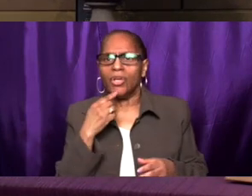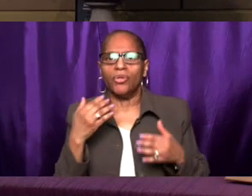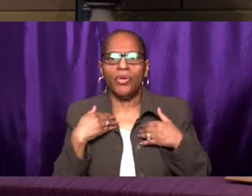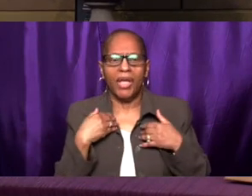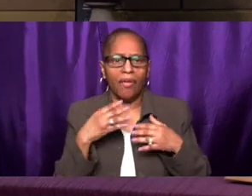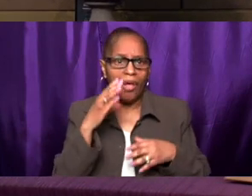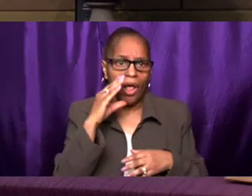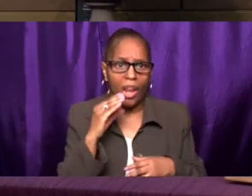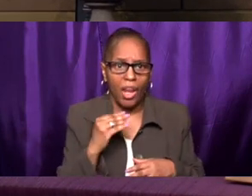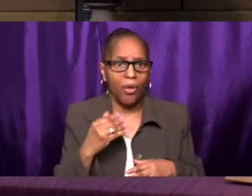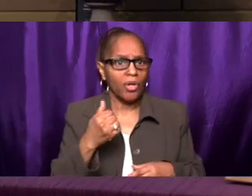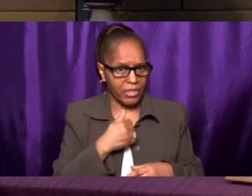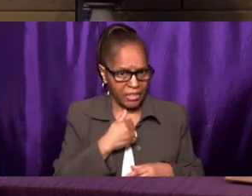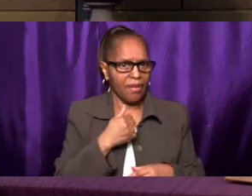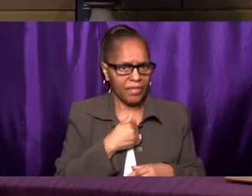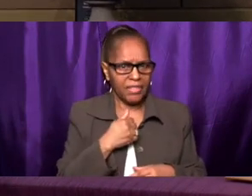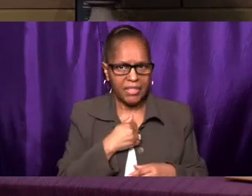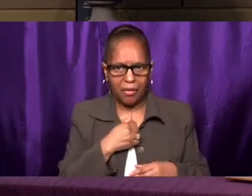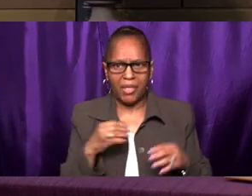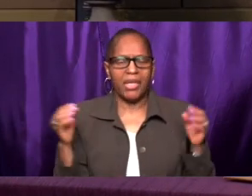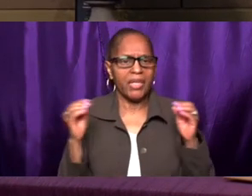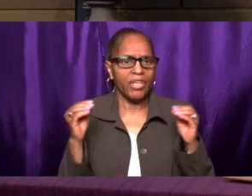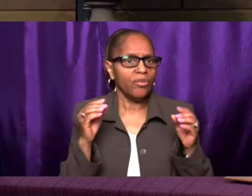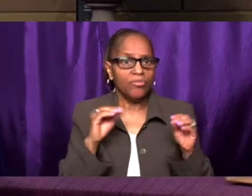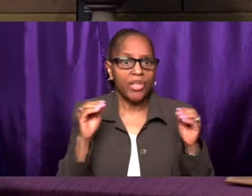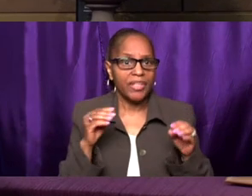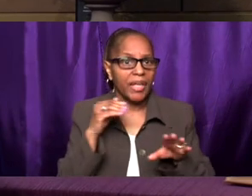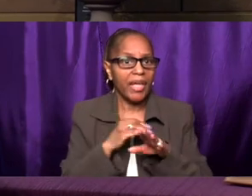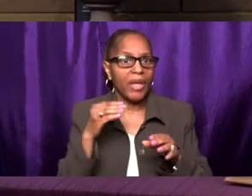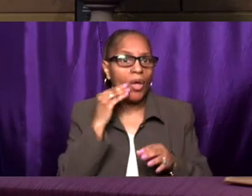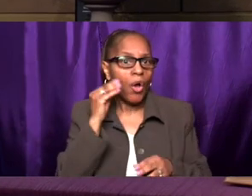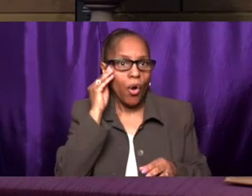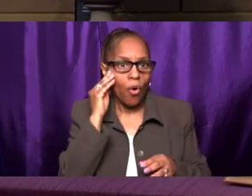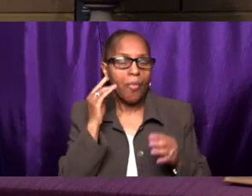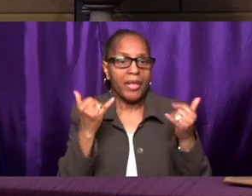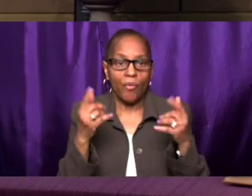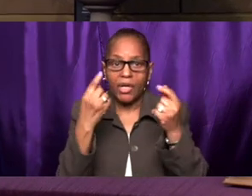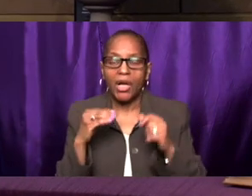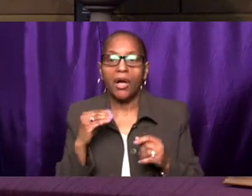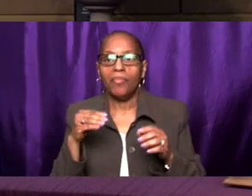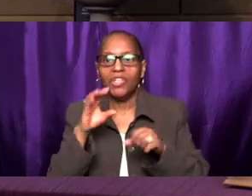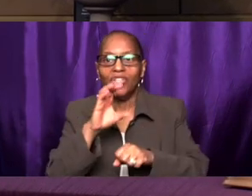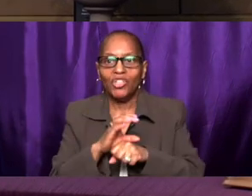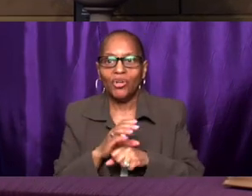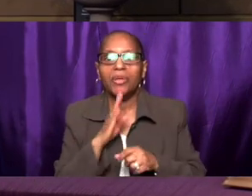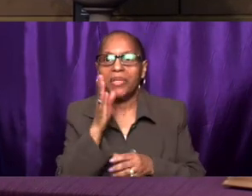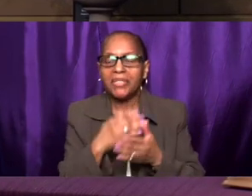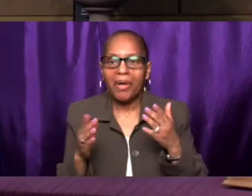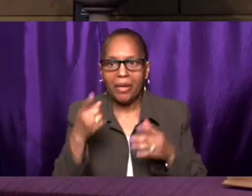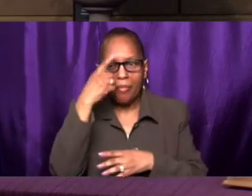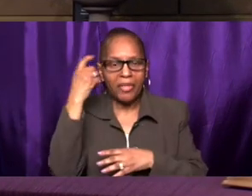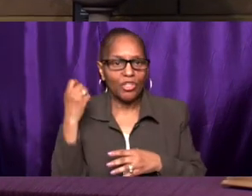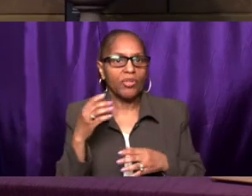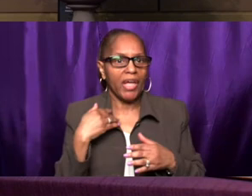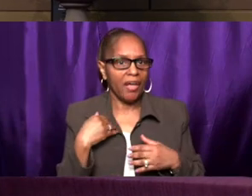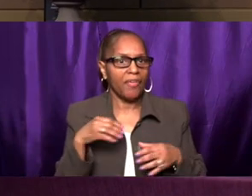low self-esteem and you wasn't nothing at home, but now you want to come to church and be somebody because you got a couple of alphabets and still don't